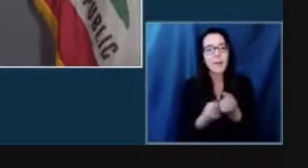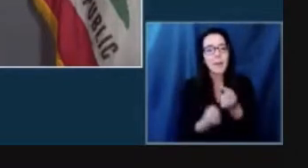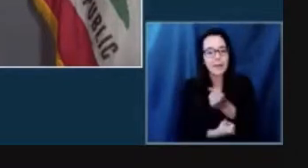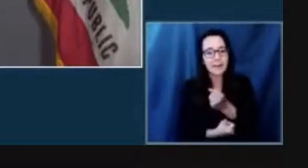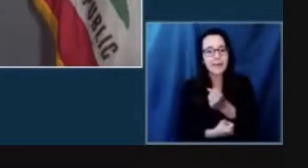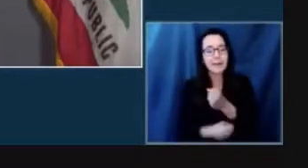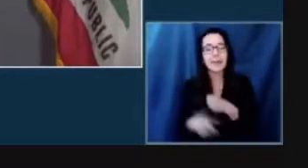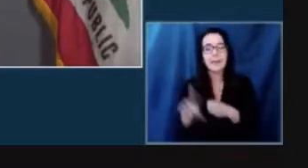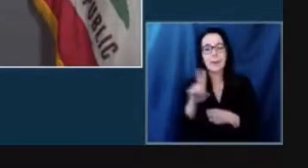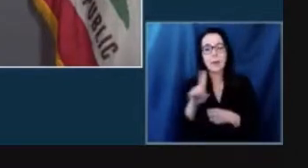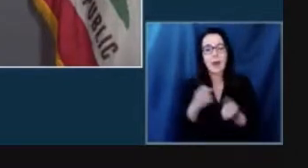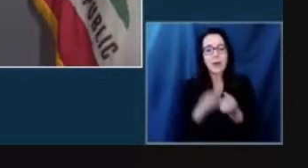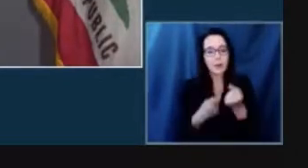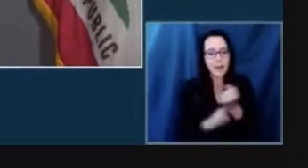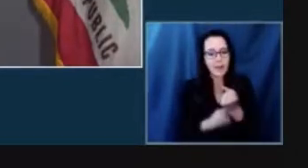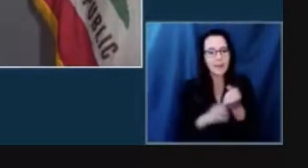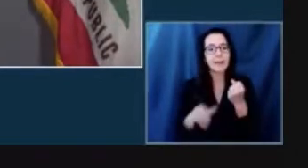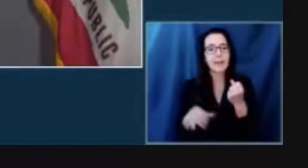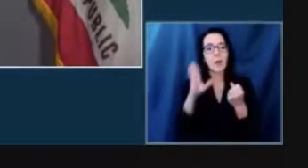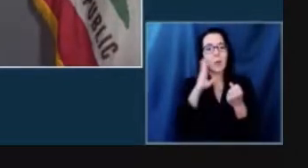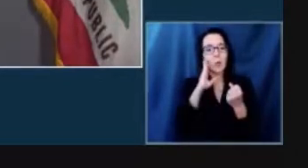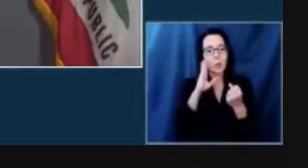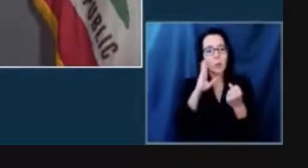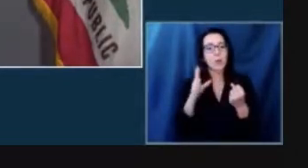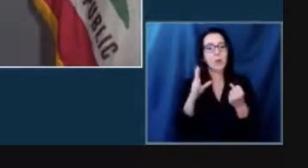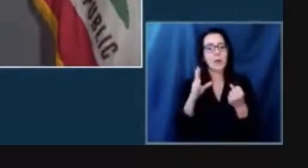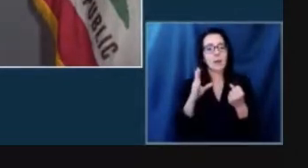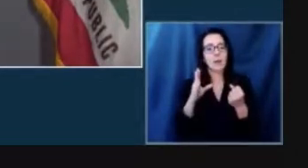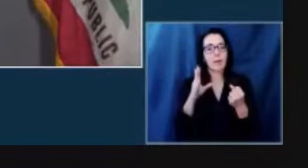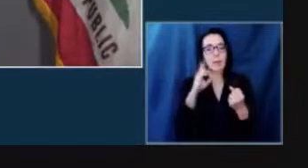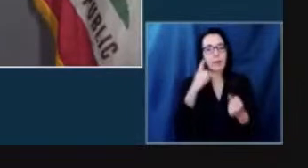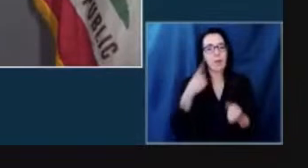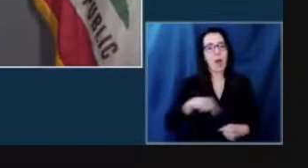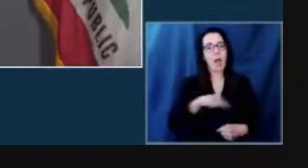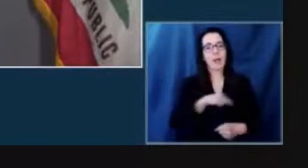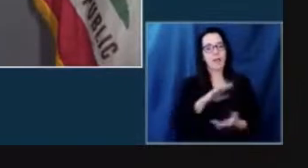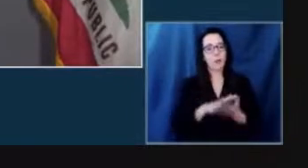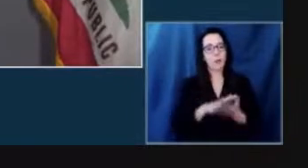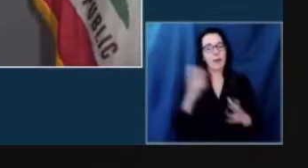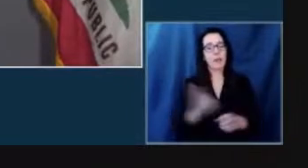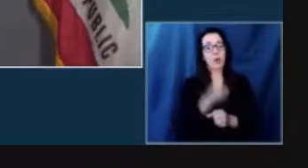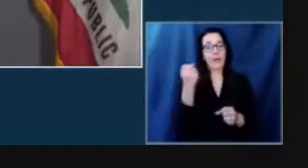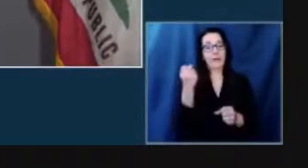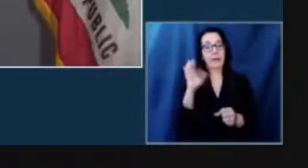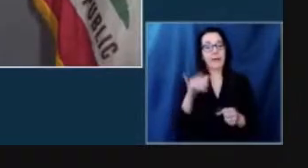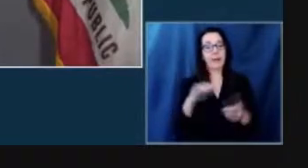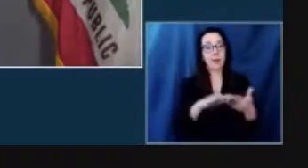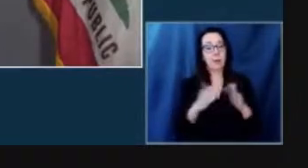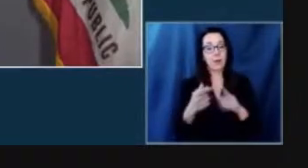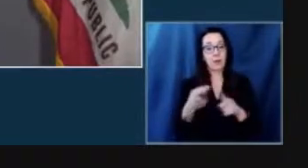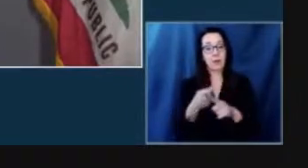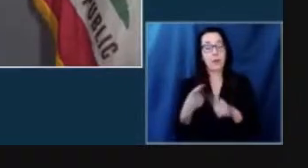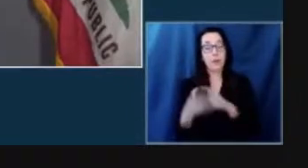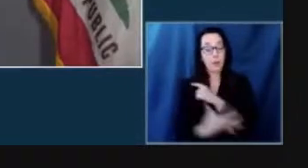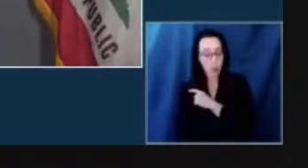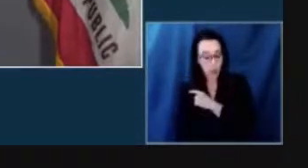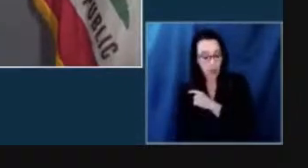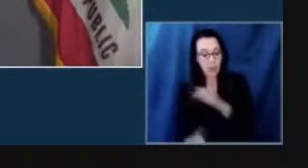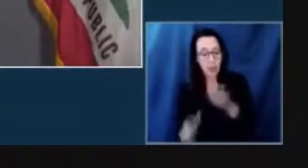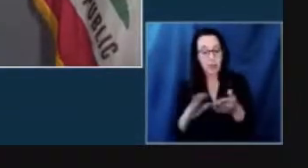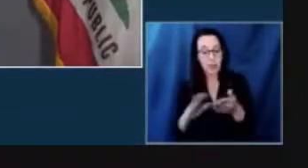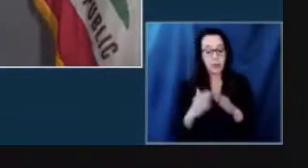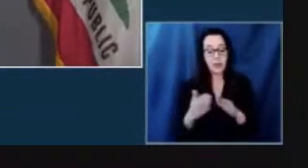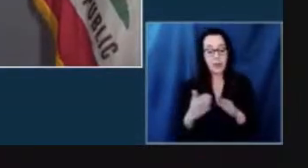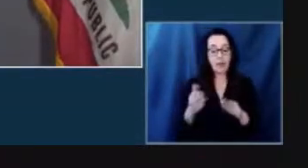out for us to be victorious. And that Democratic base is composed of communities that are poor, communities of color that